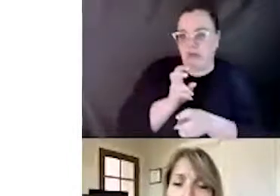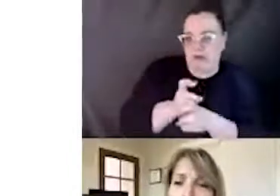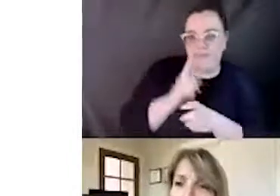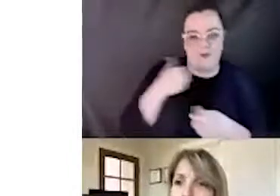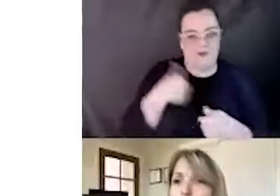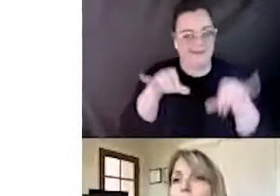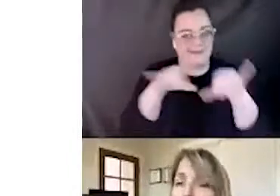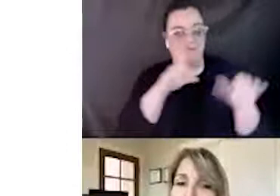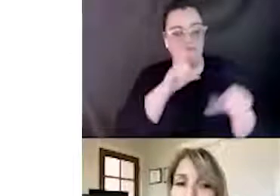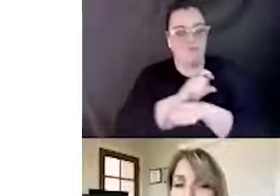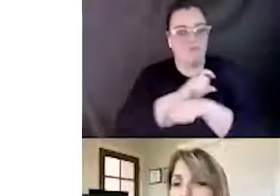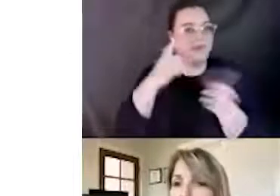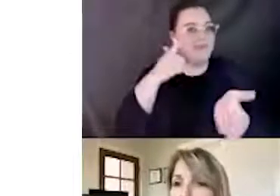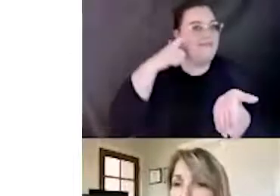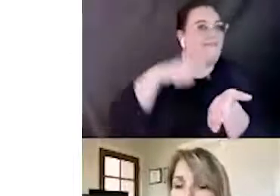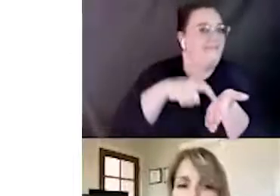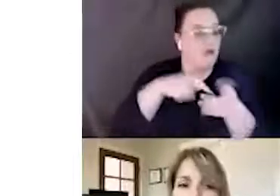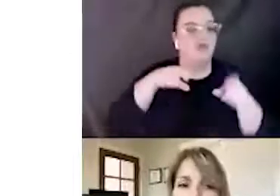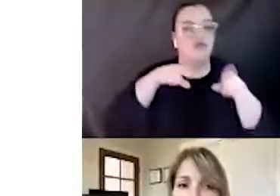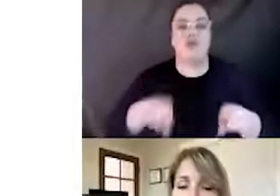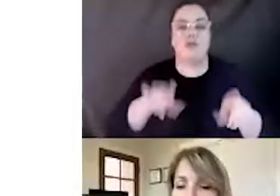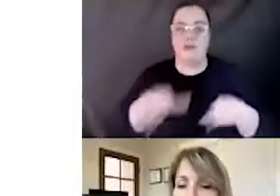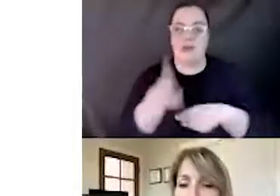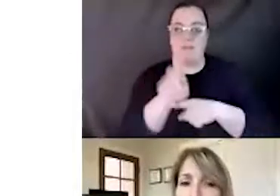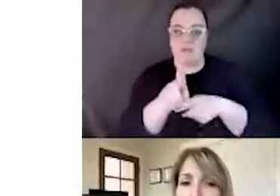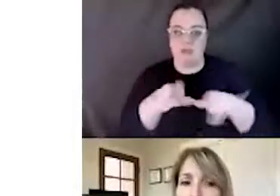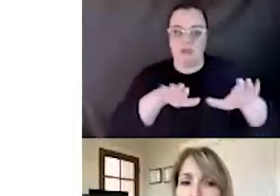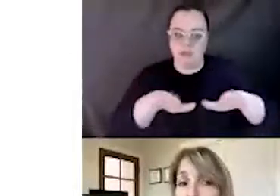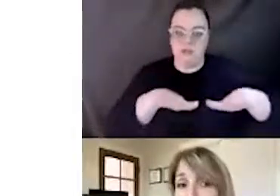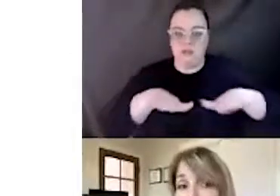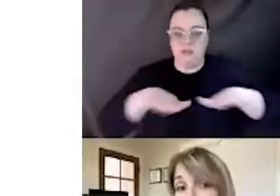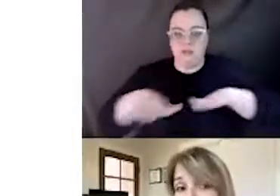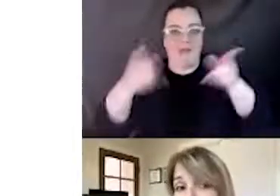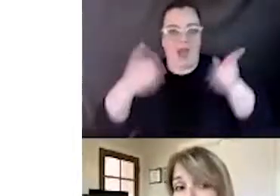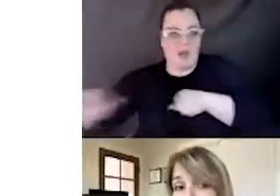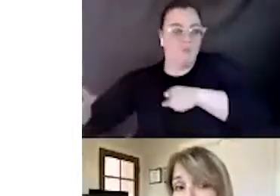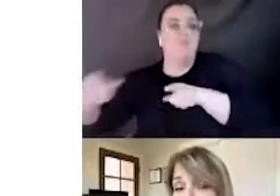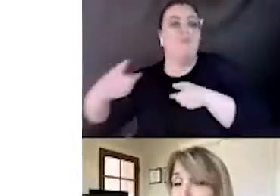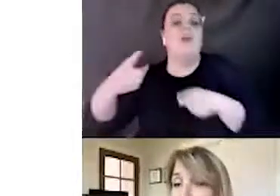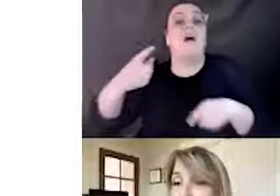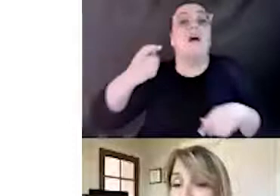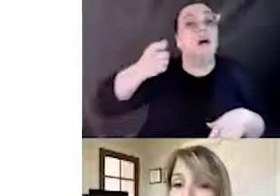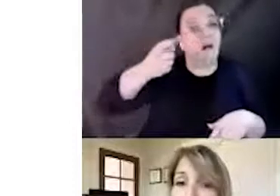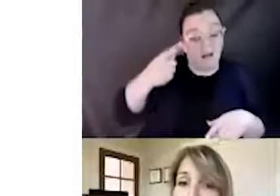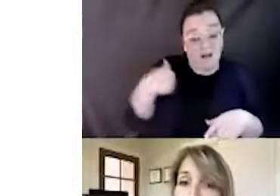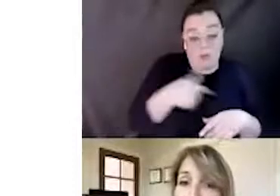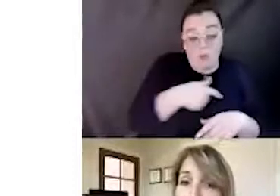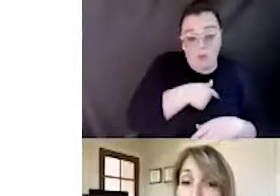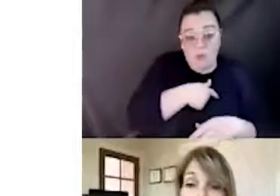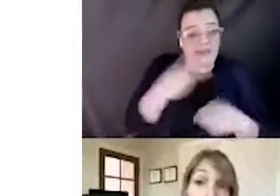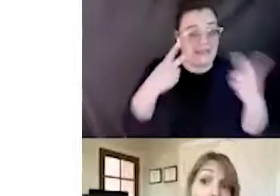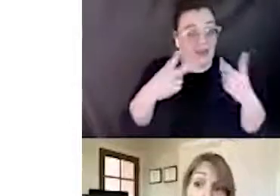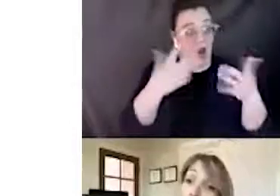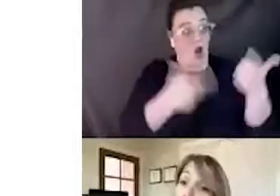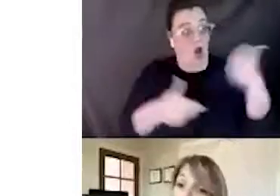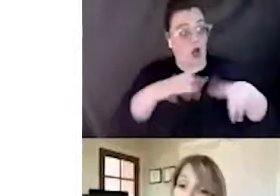can detect during an intense earthquake sequence. But the takeaway is that for when a large earthquake happens,